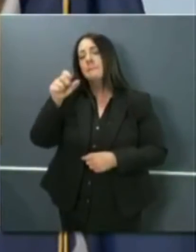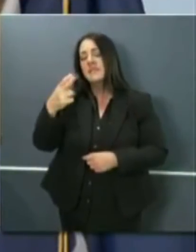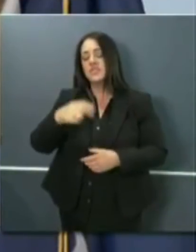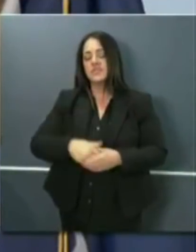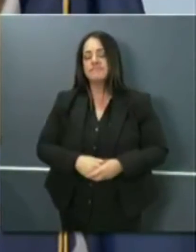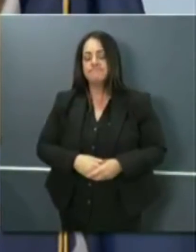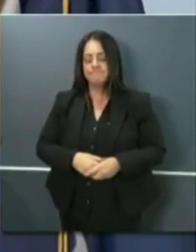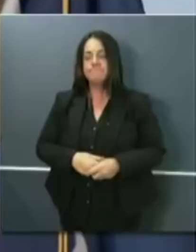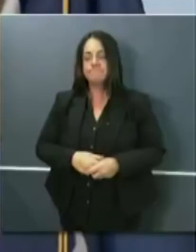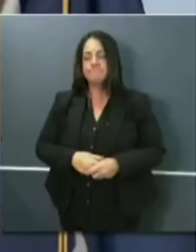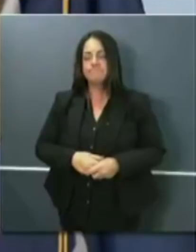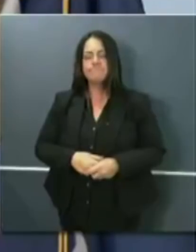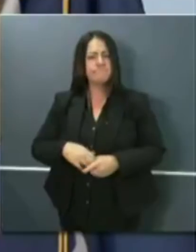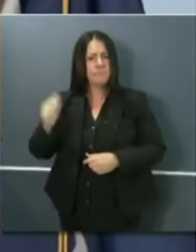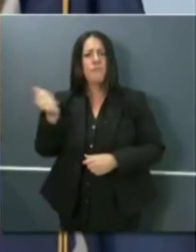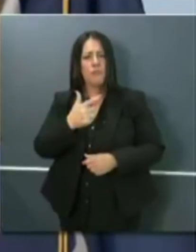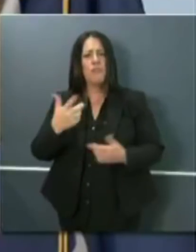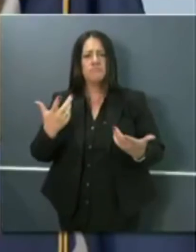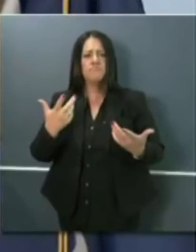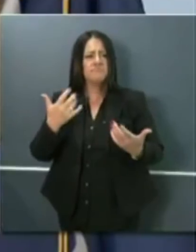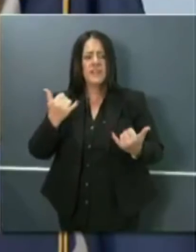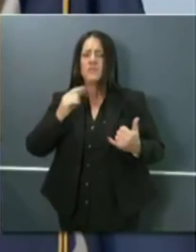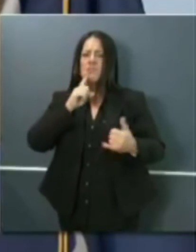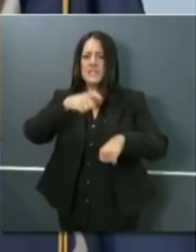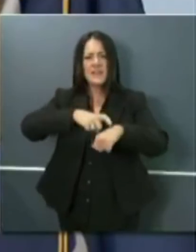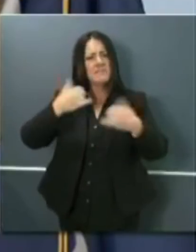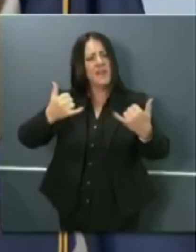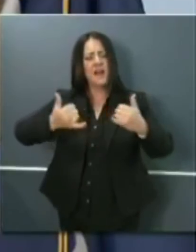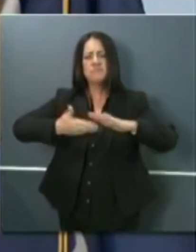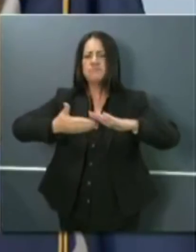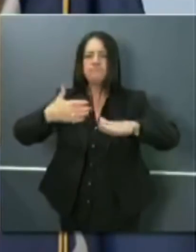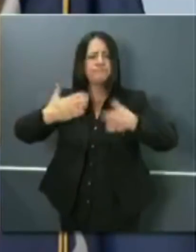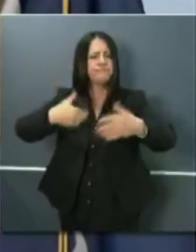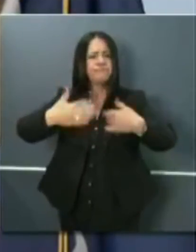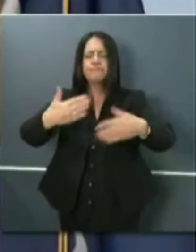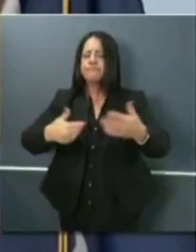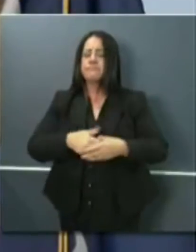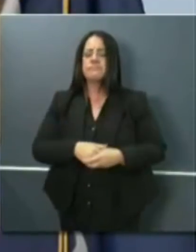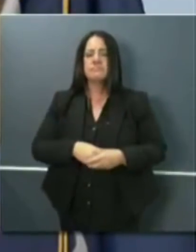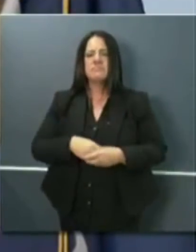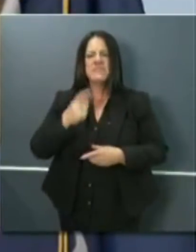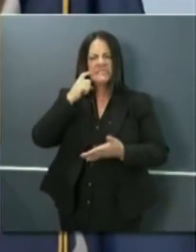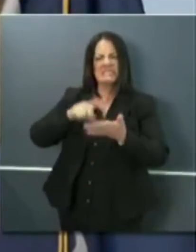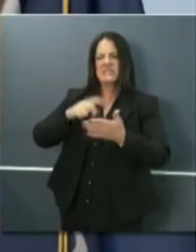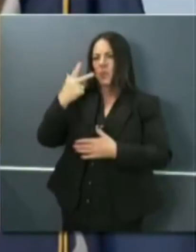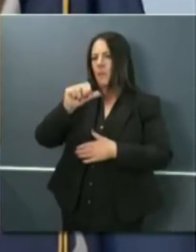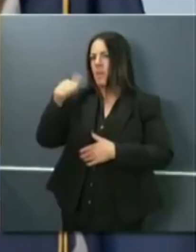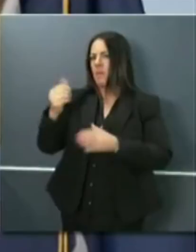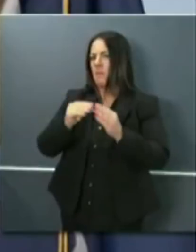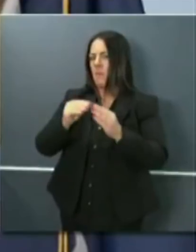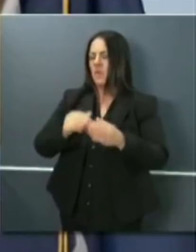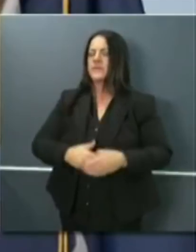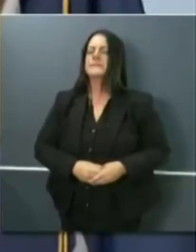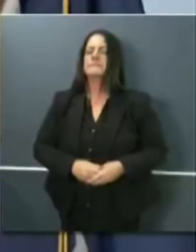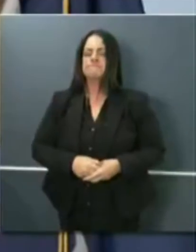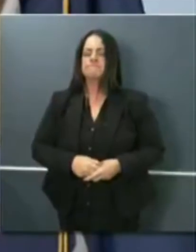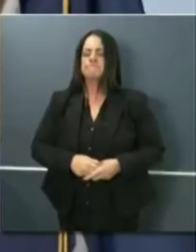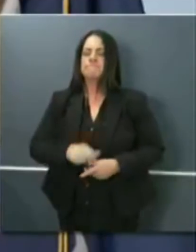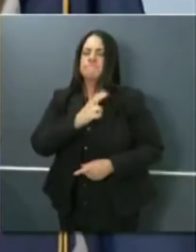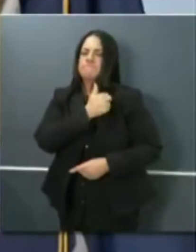all take shape in real time. We have other hospitals we've identified in addition to the FMS sites